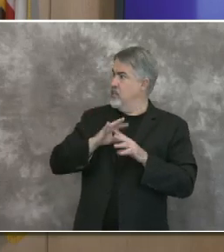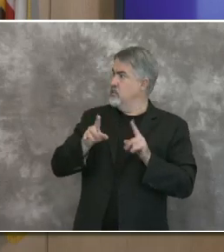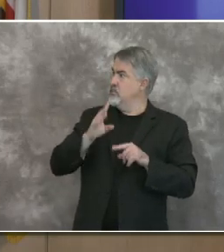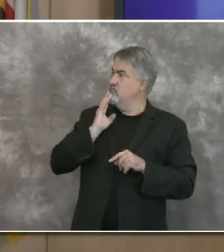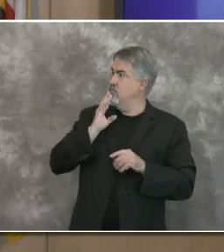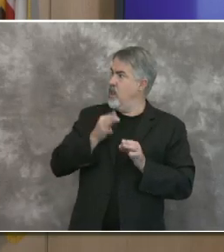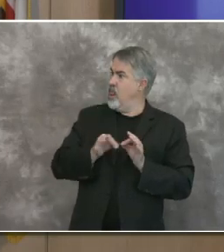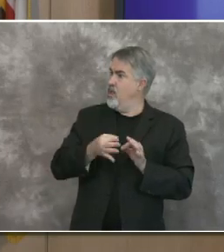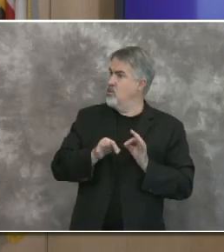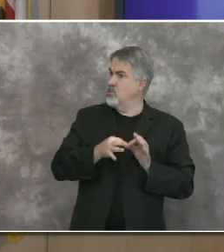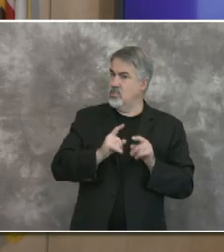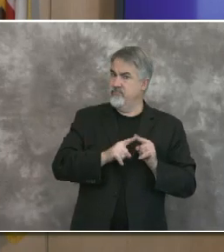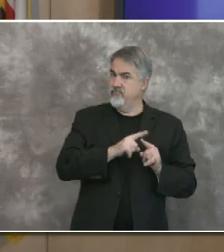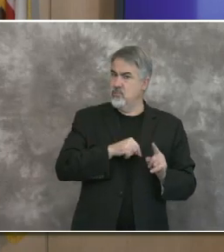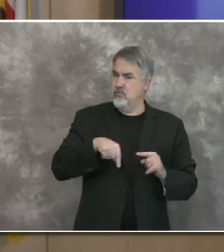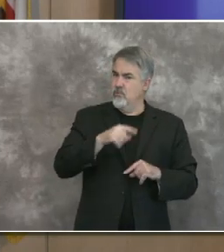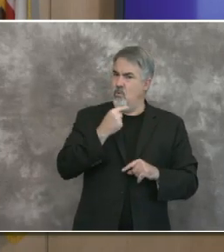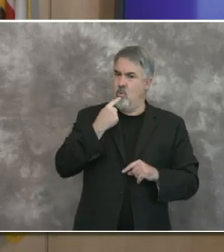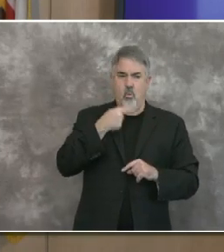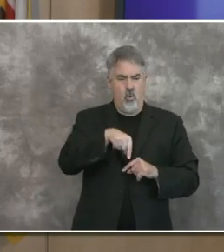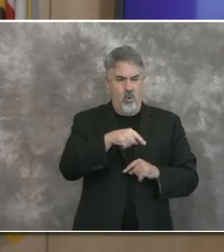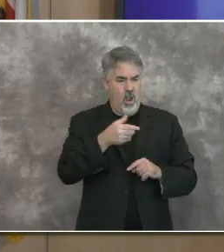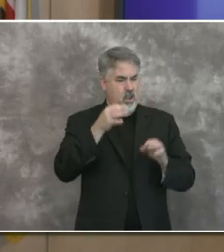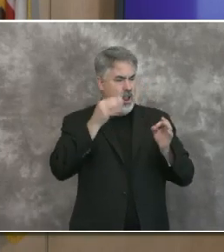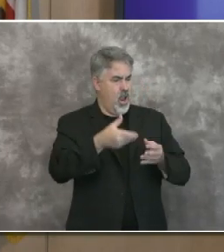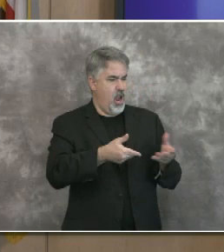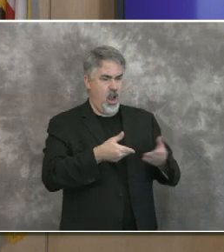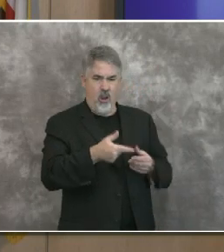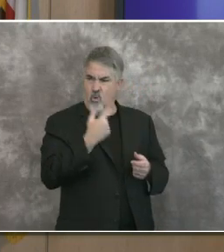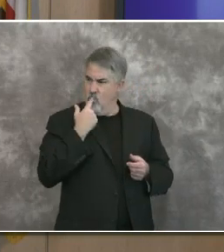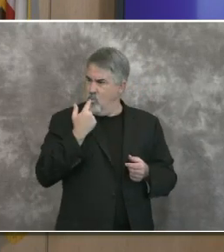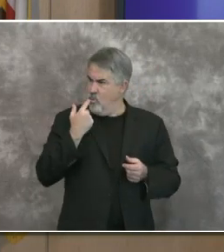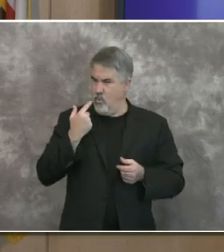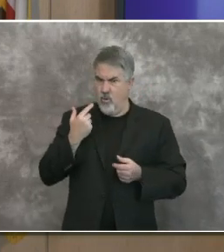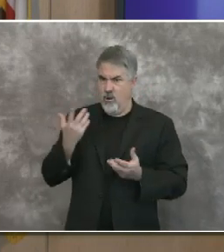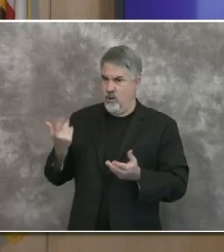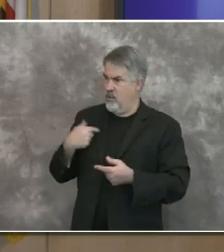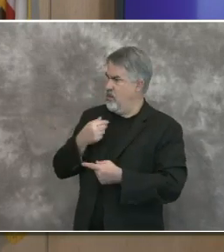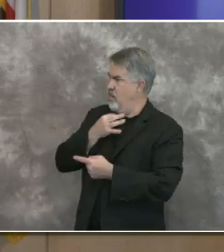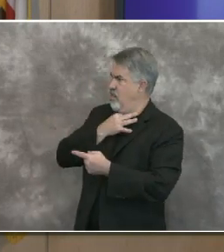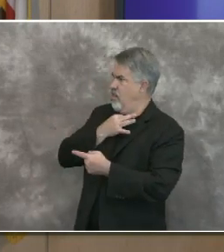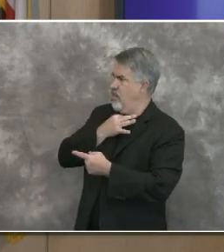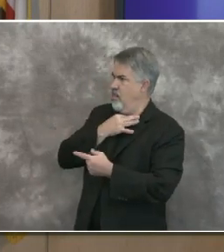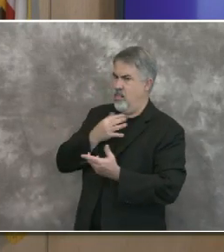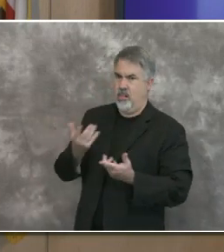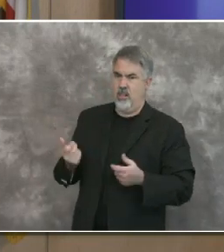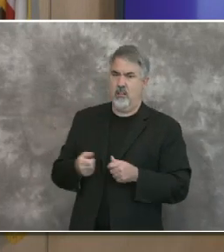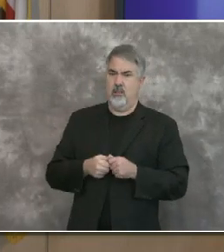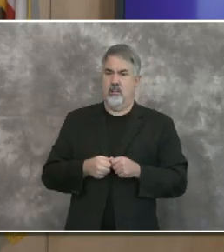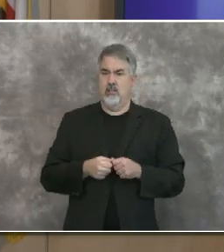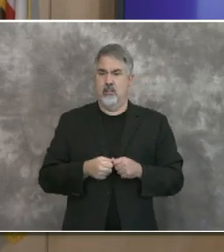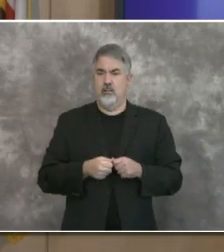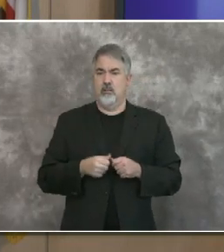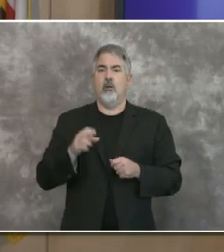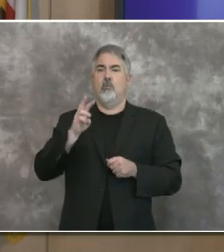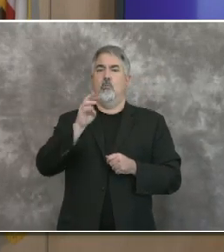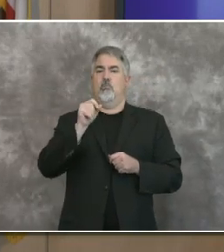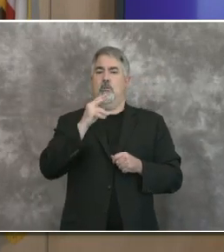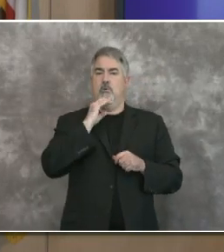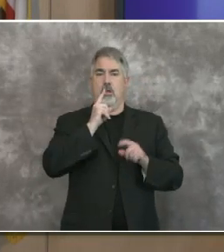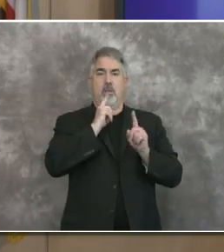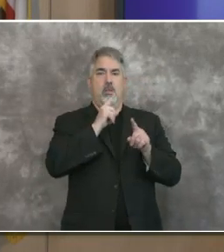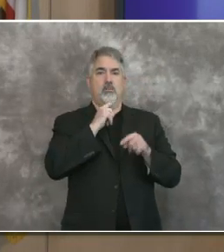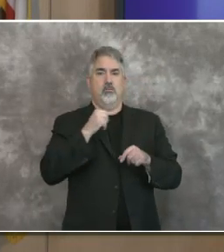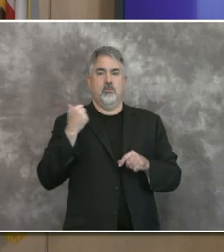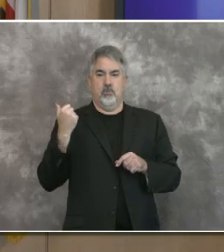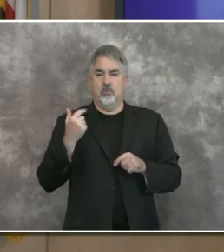sort of who's being hired for this? I'm going to let Dr. Wooten walk you through the hiring process and what we're doing, because the county's actively engaged.